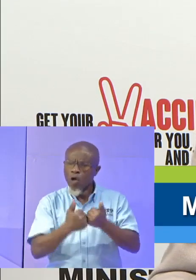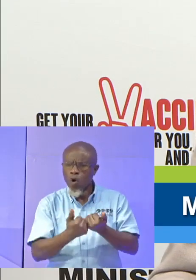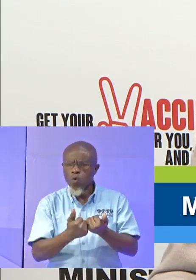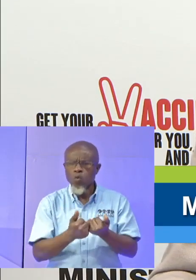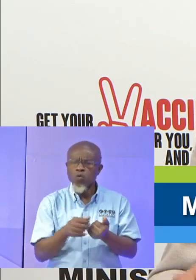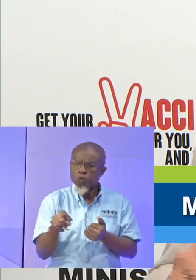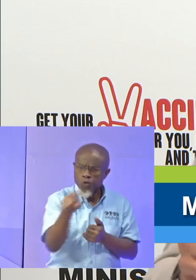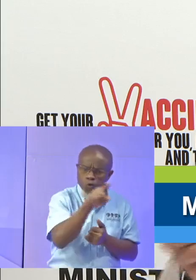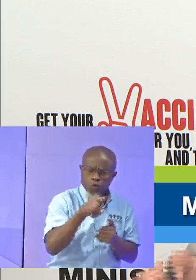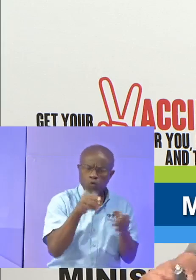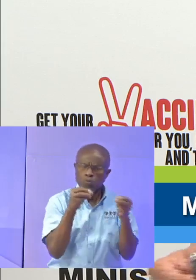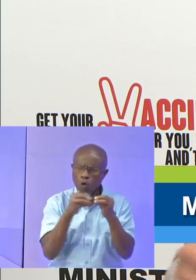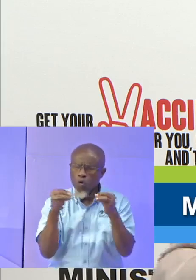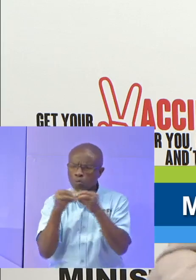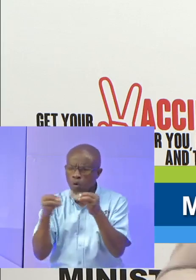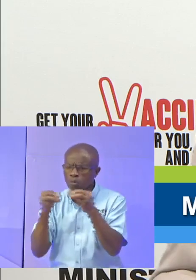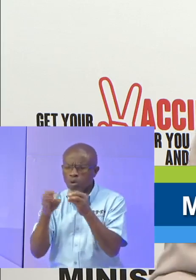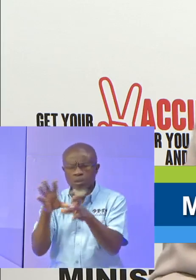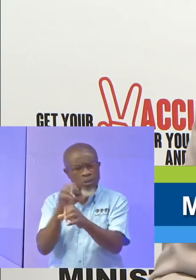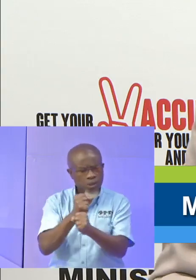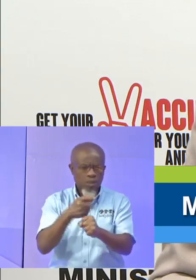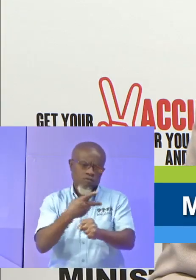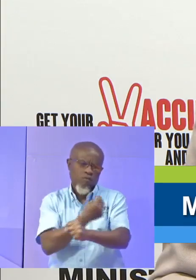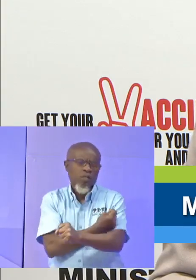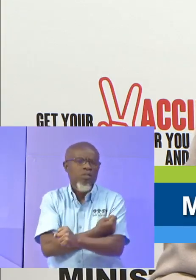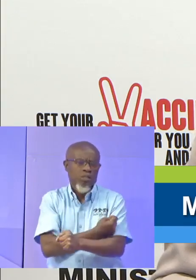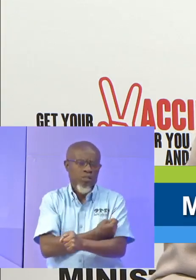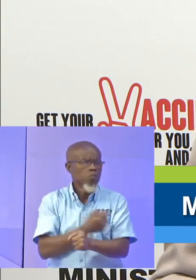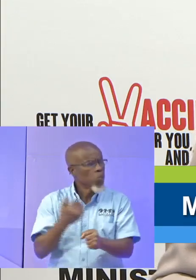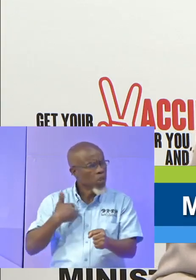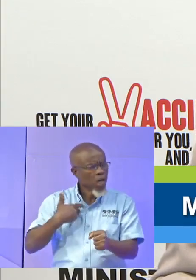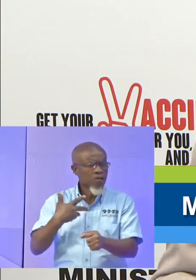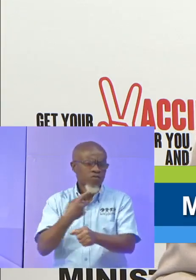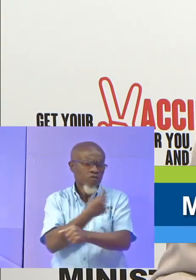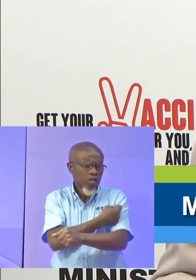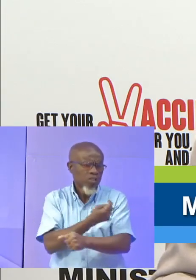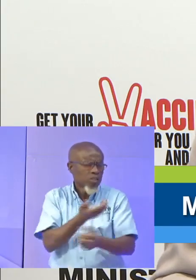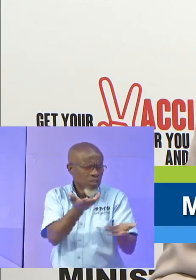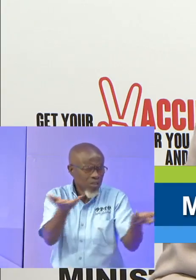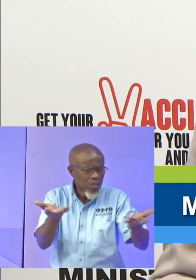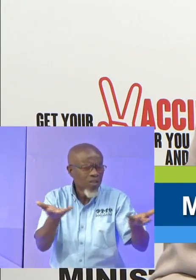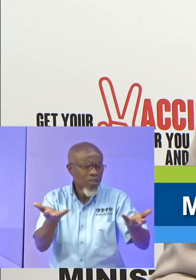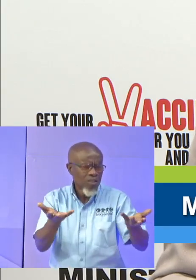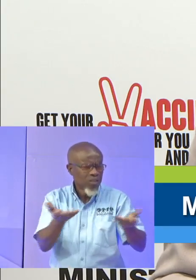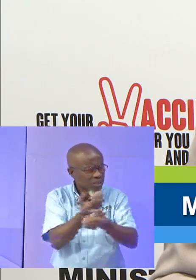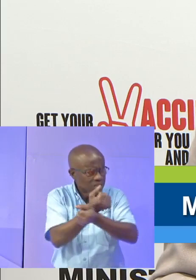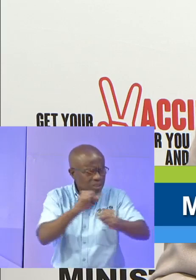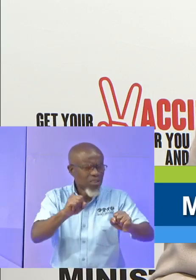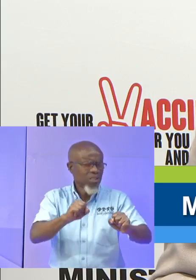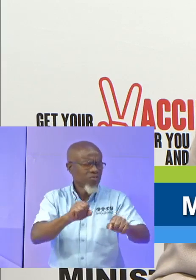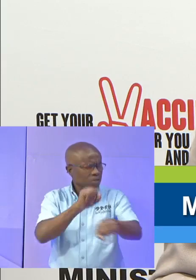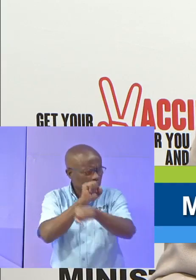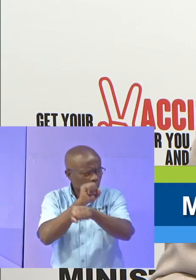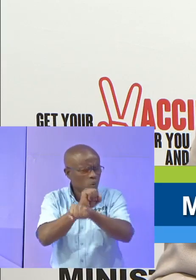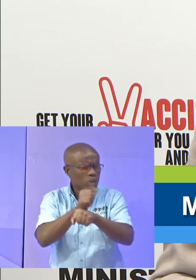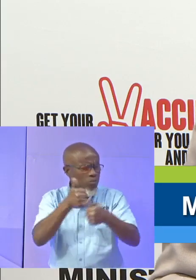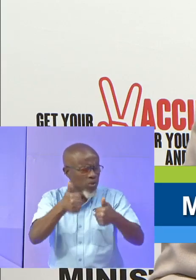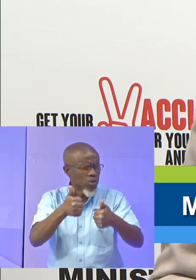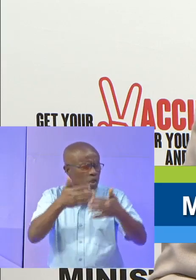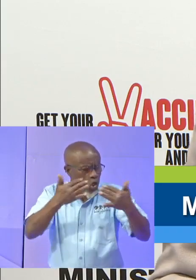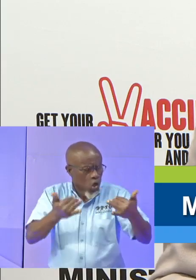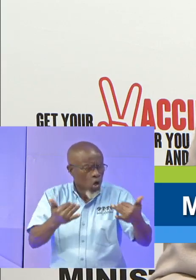vaccinated. So again, the vaccines are there, they are safe, they are effective. We now have